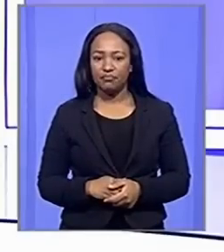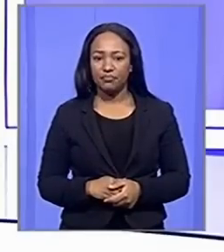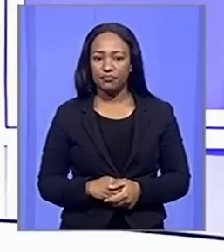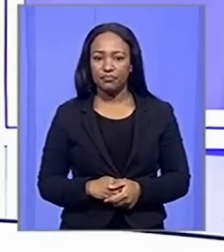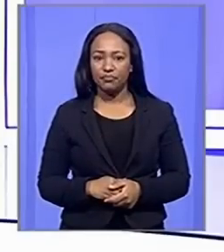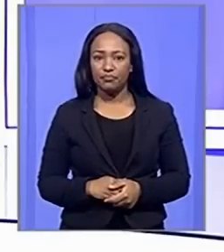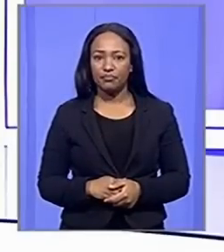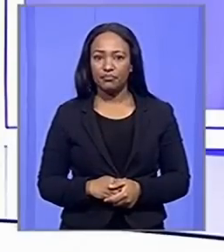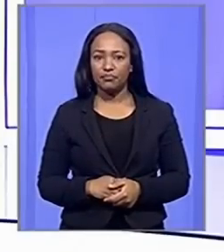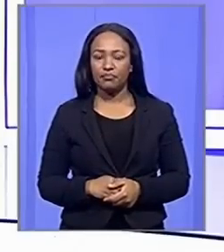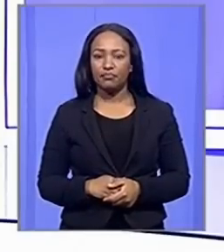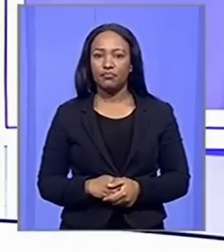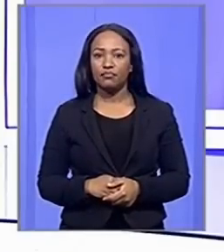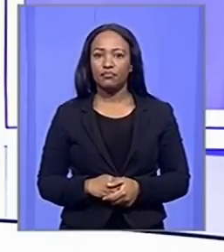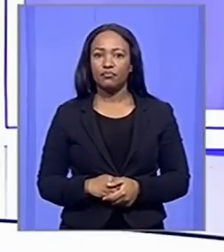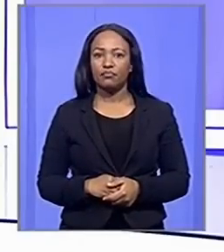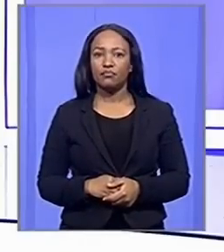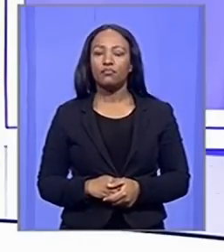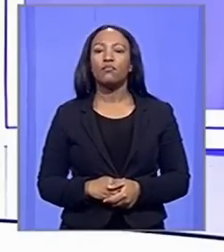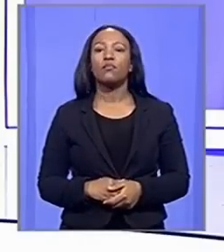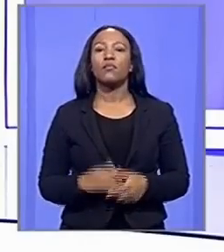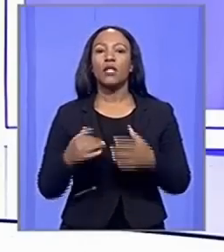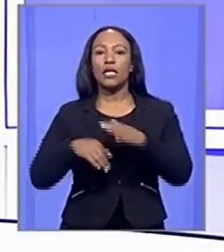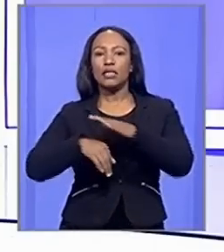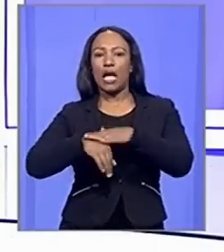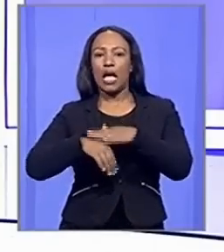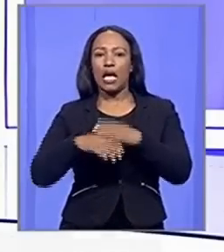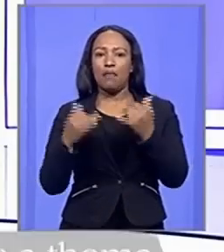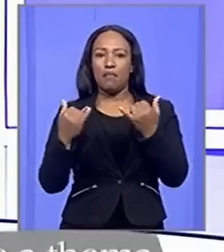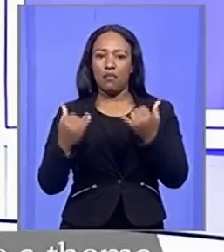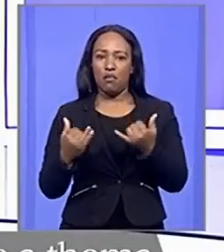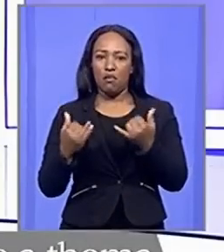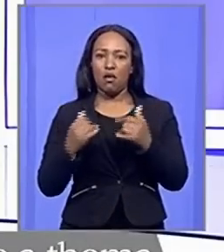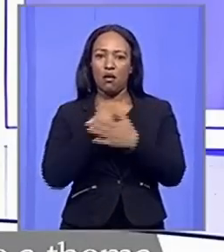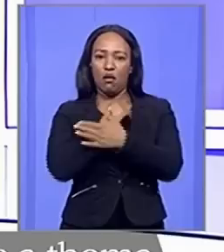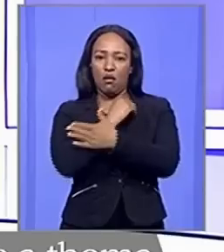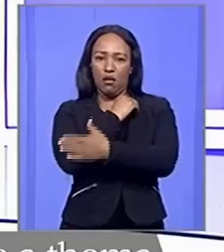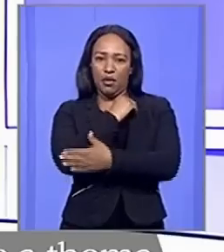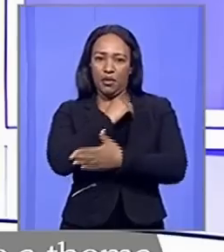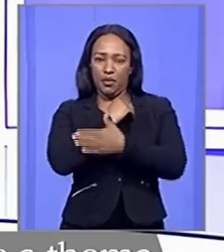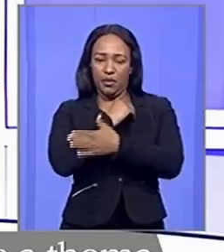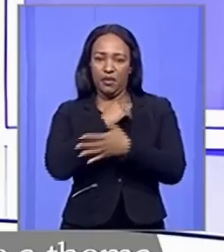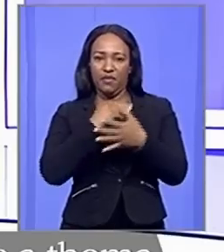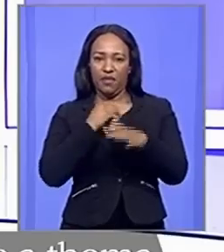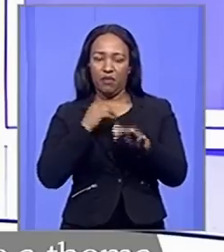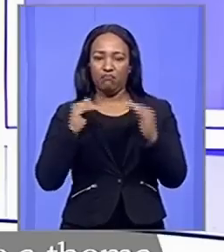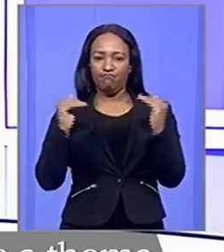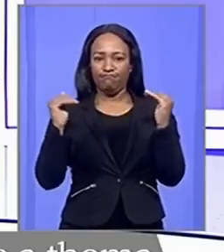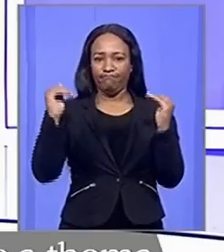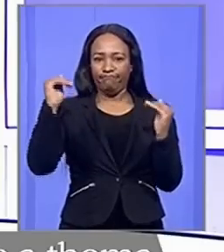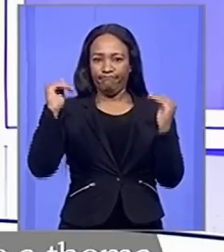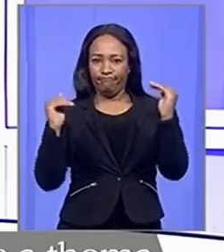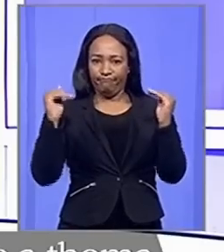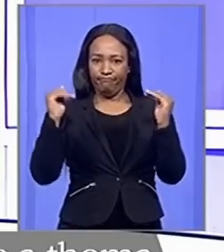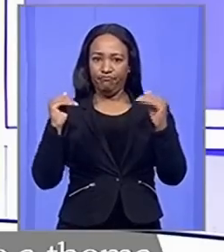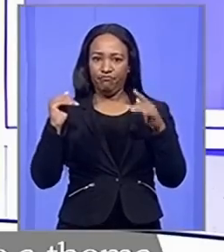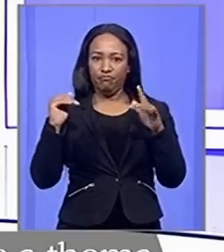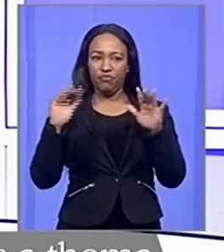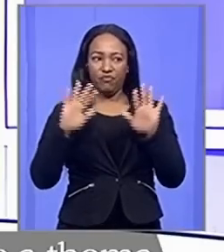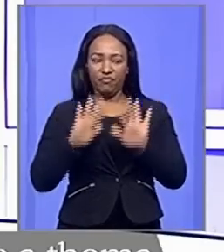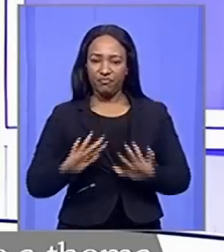Ke nako e la gape fao dinaga di boledišanago ka tekatekano mohlomphegi lefase ka